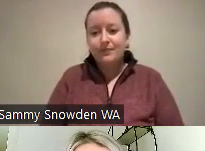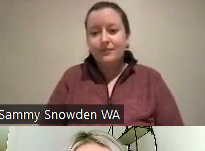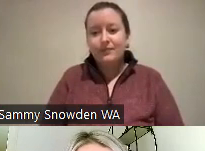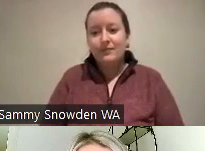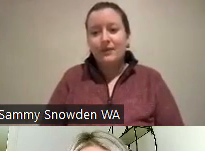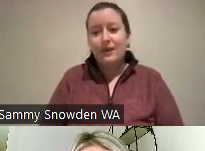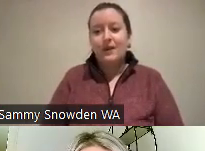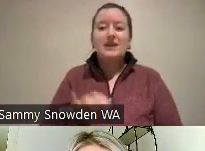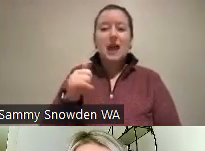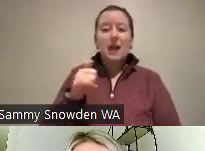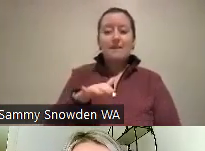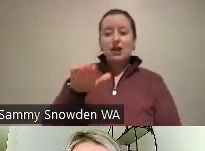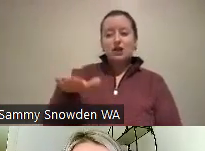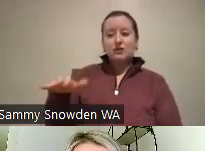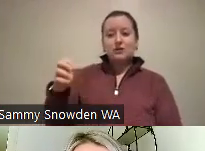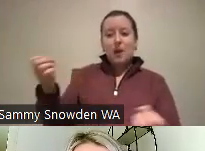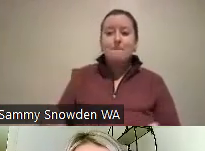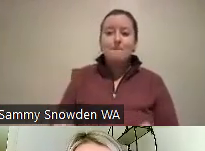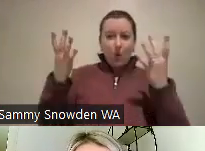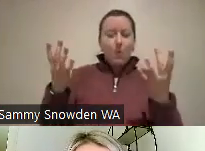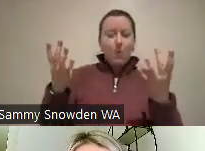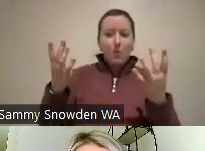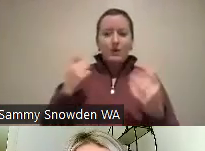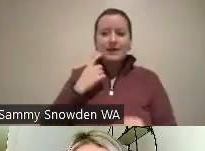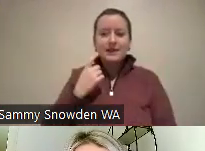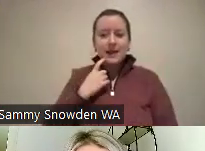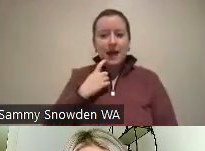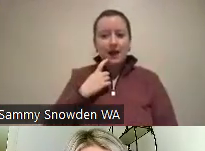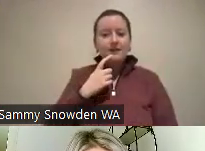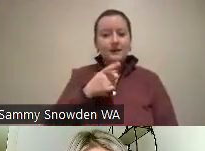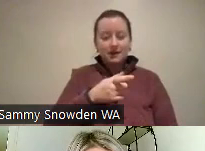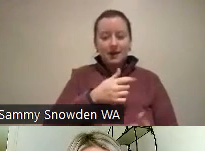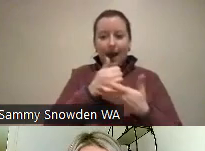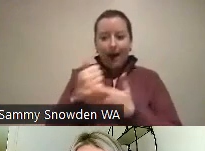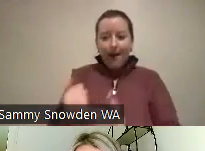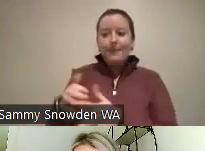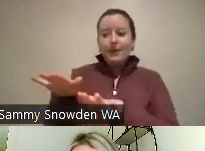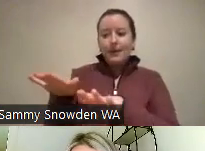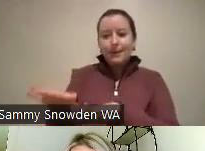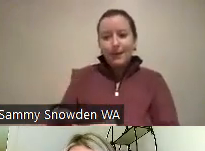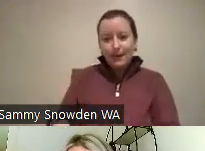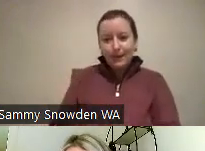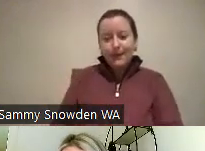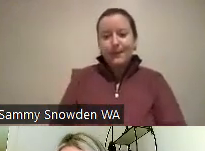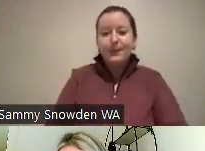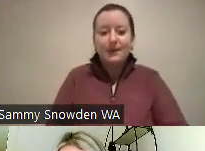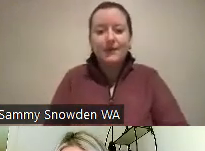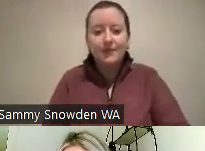the handle and go a bit AWOL. Can really help ground them. So many ways to use balance.